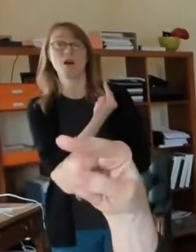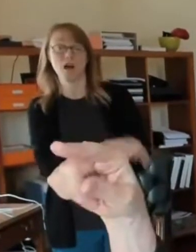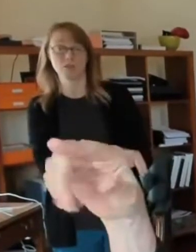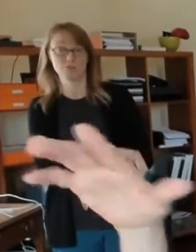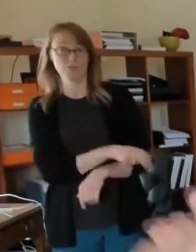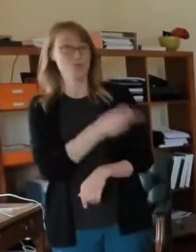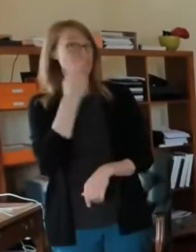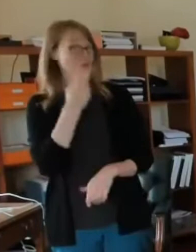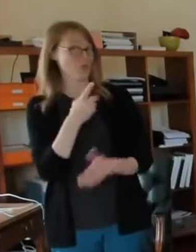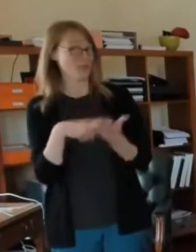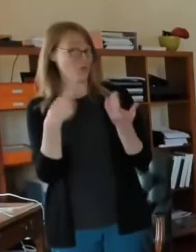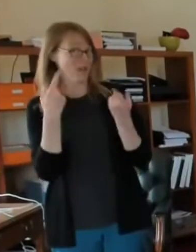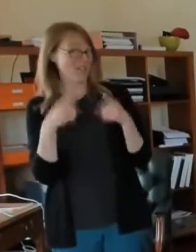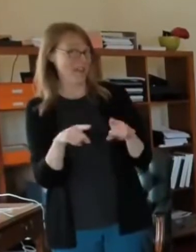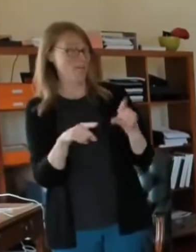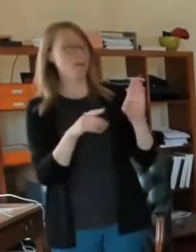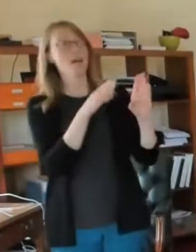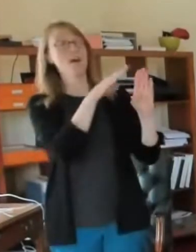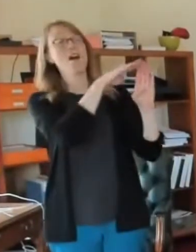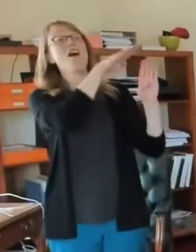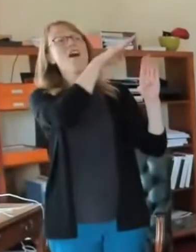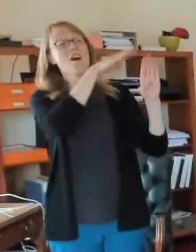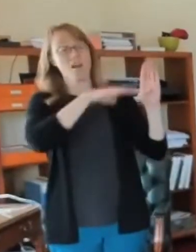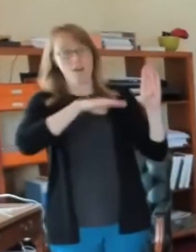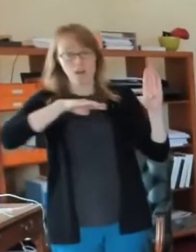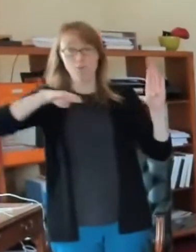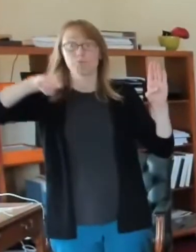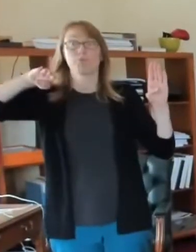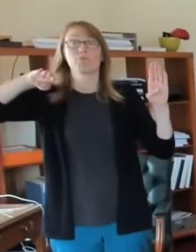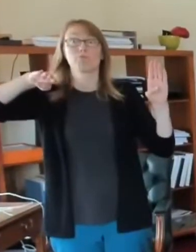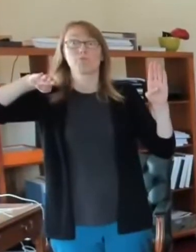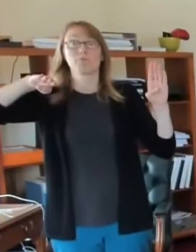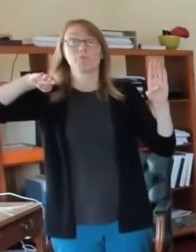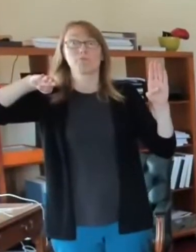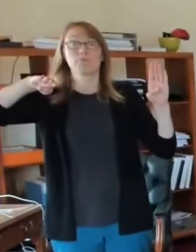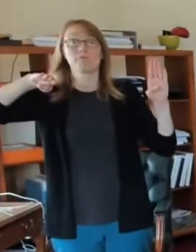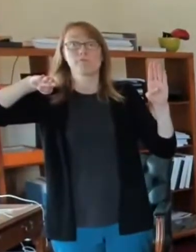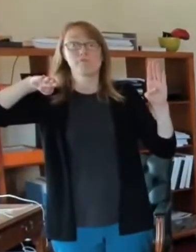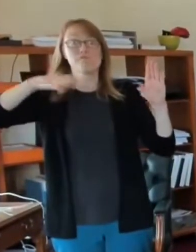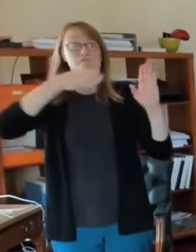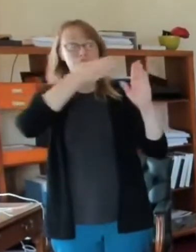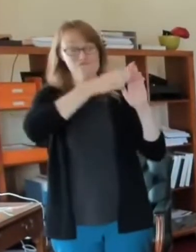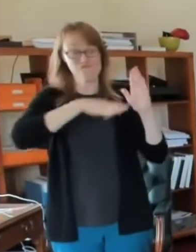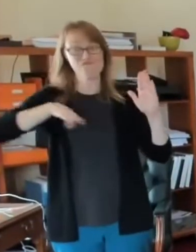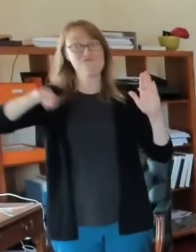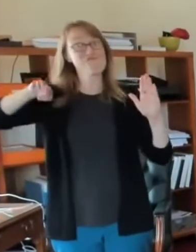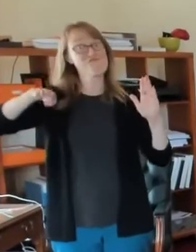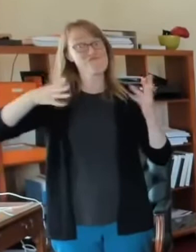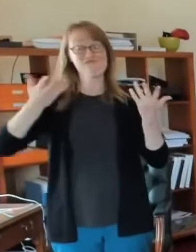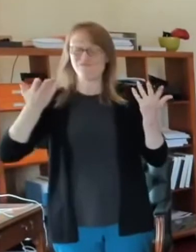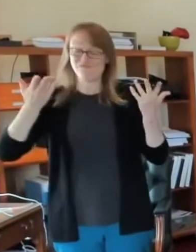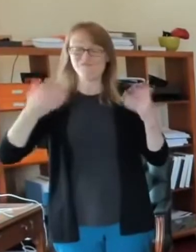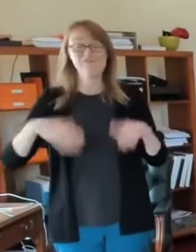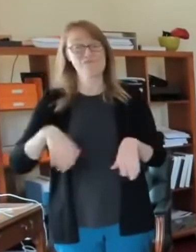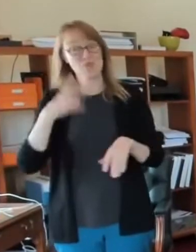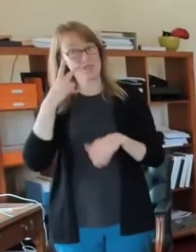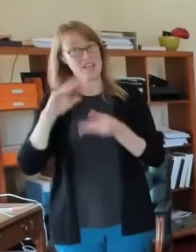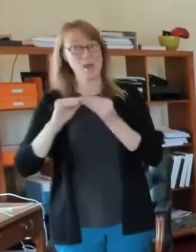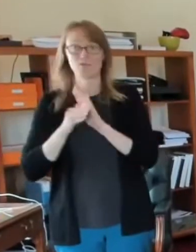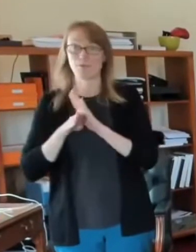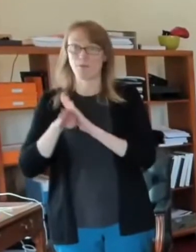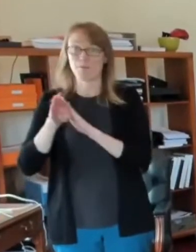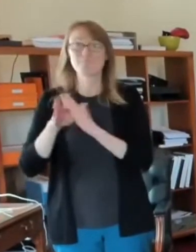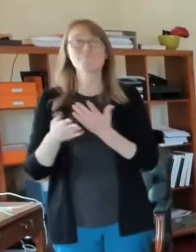the swoop here of admissions going up. So wear a mask, socially